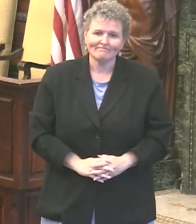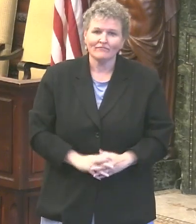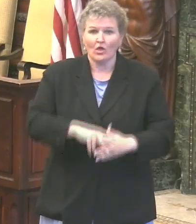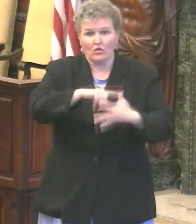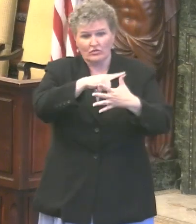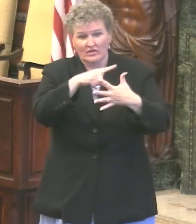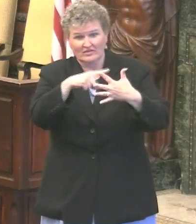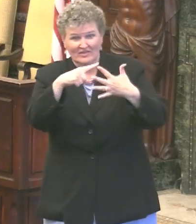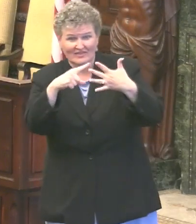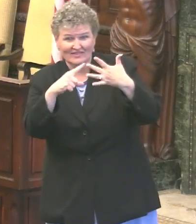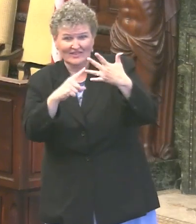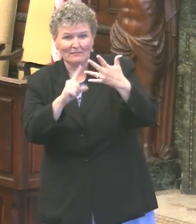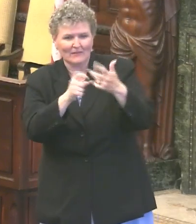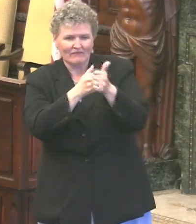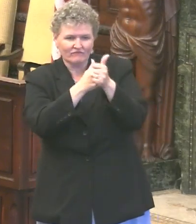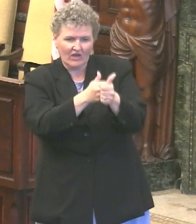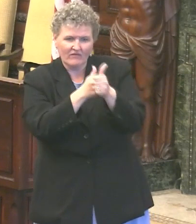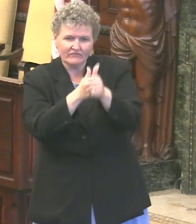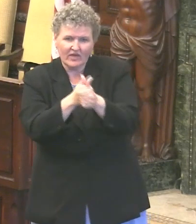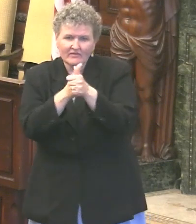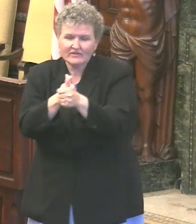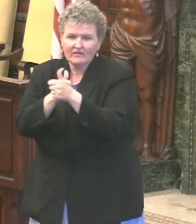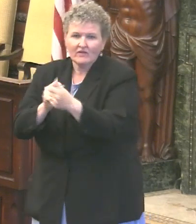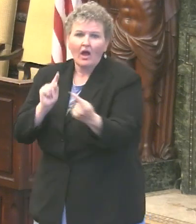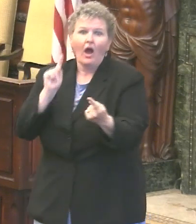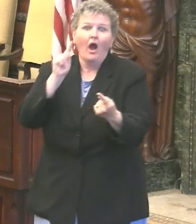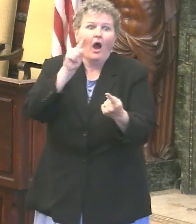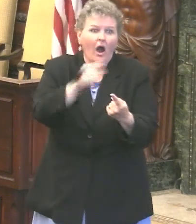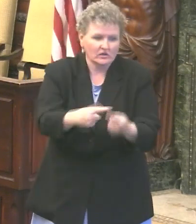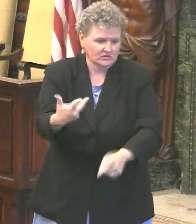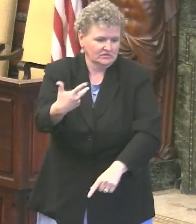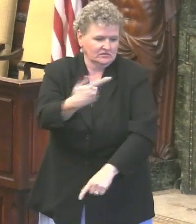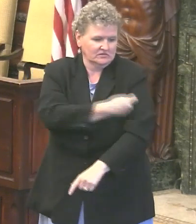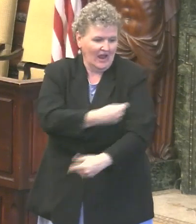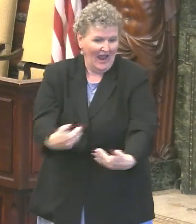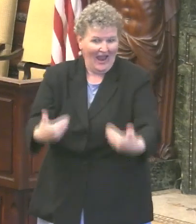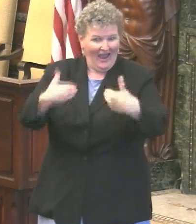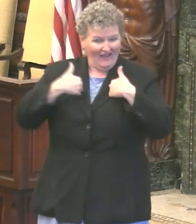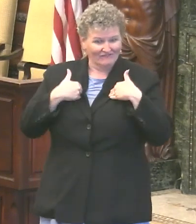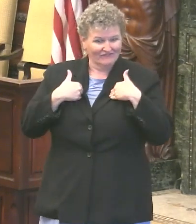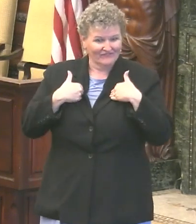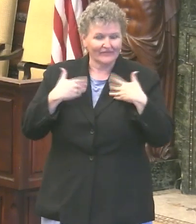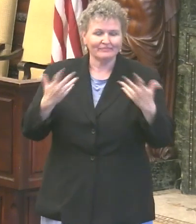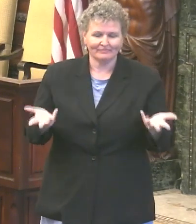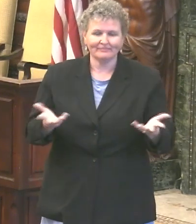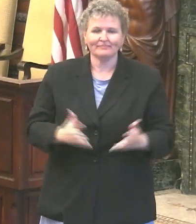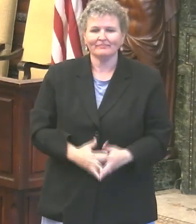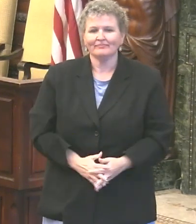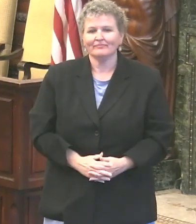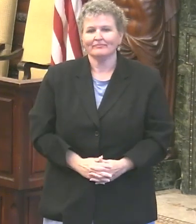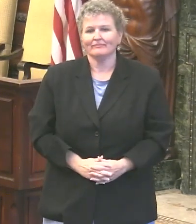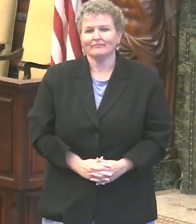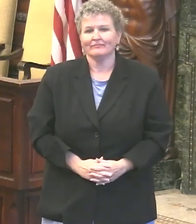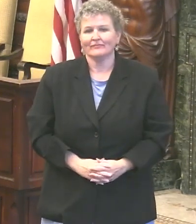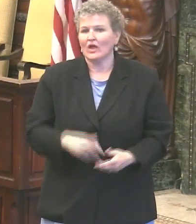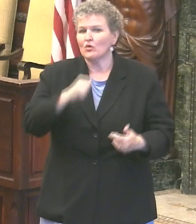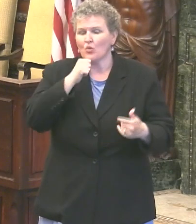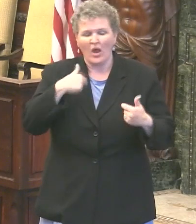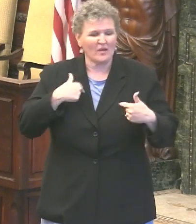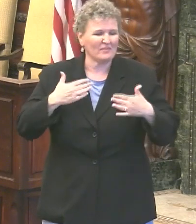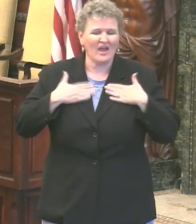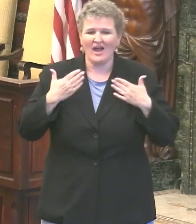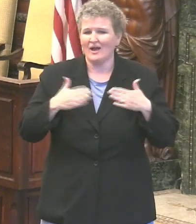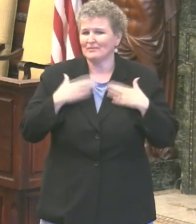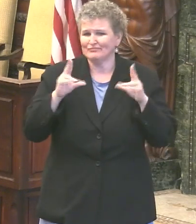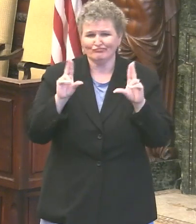do until we have a vaccine. Now, I understand that this isn't very satisfying. We all want the virus to just go